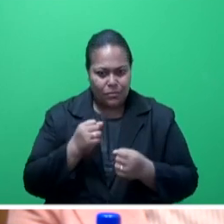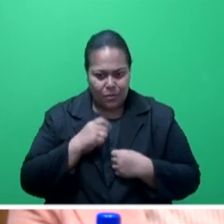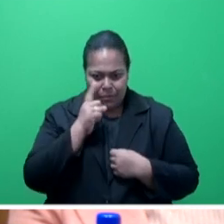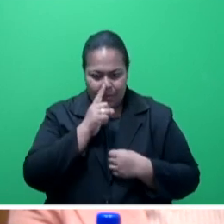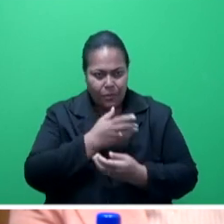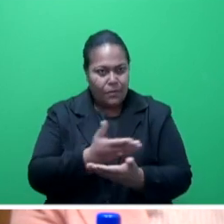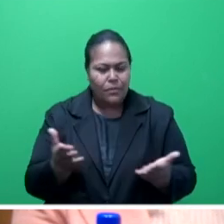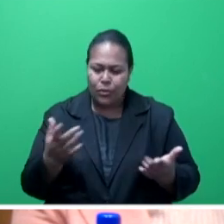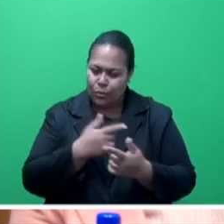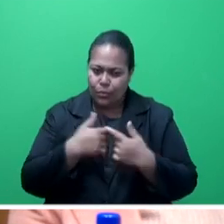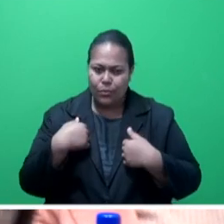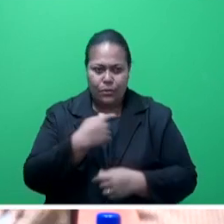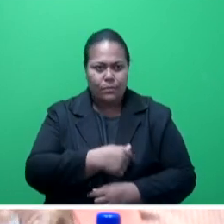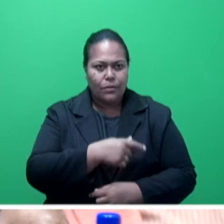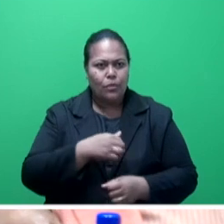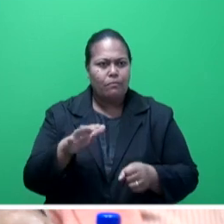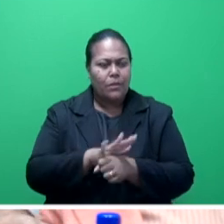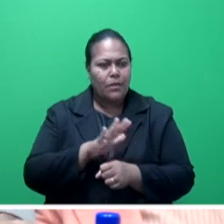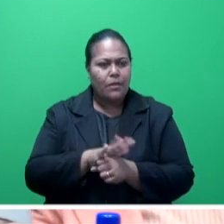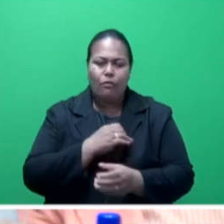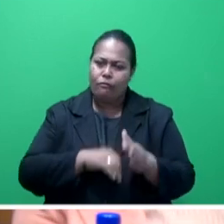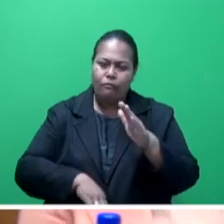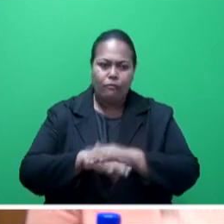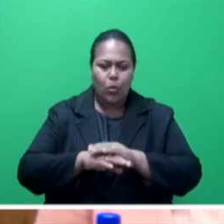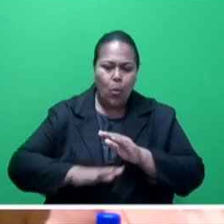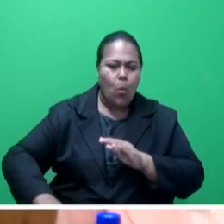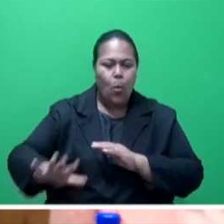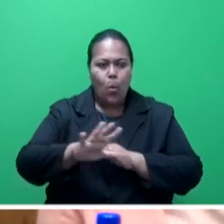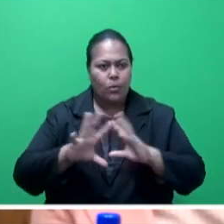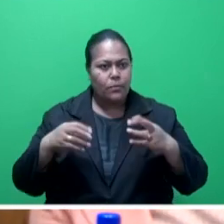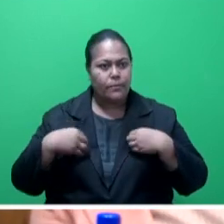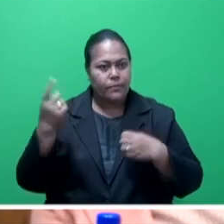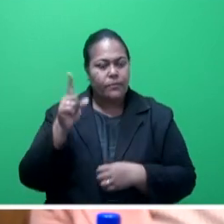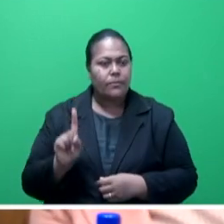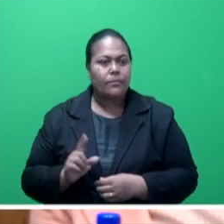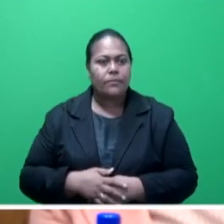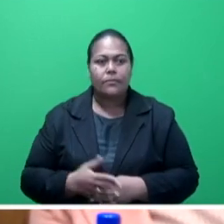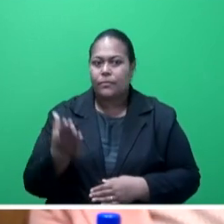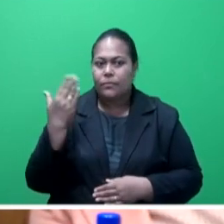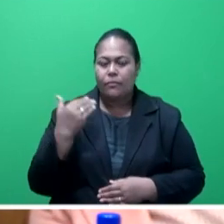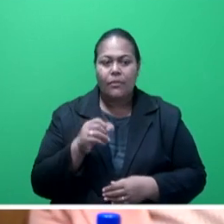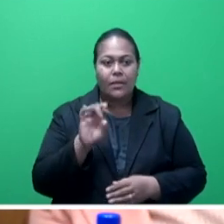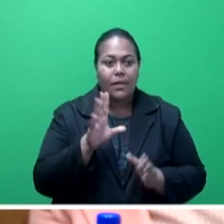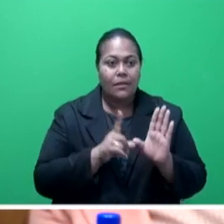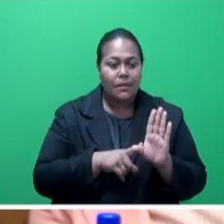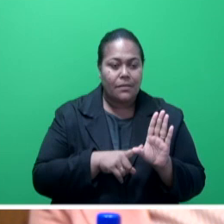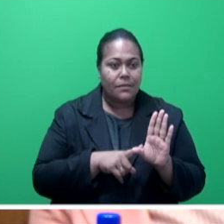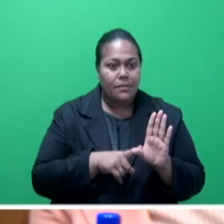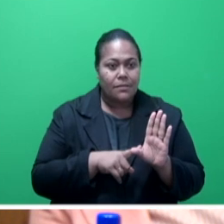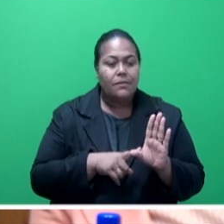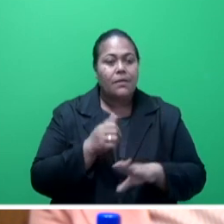committed to meeting the total cost of all rural electrification projects. In the past 10 years, Mr. Speaker, sir, government